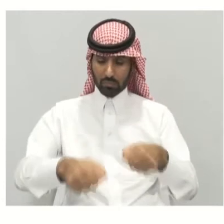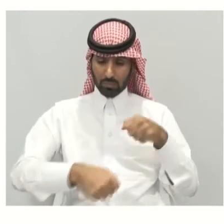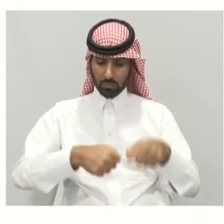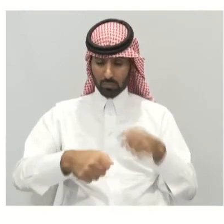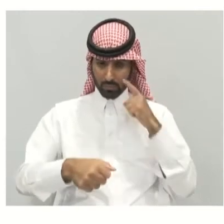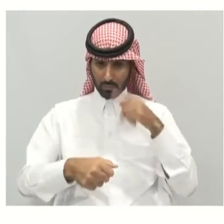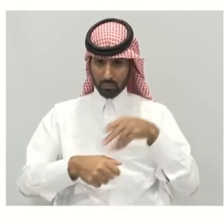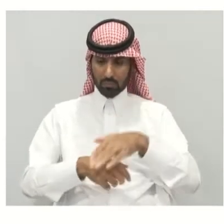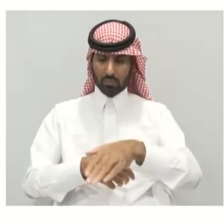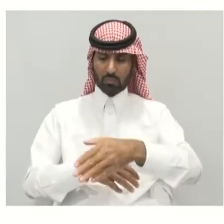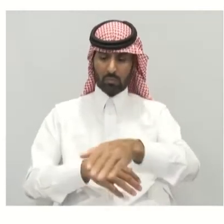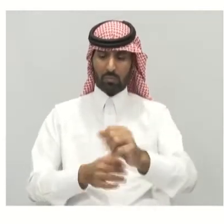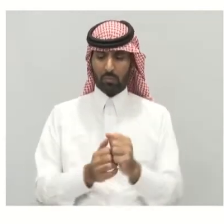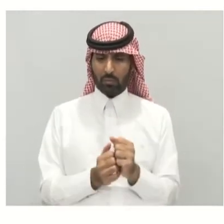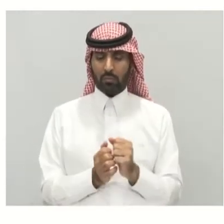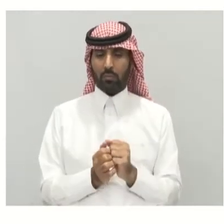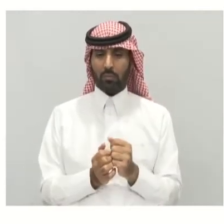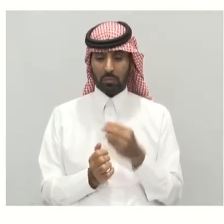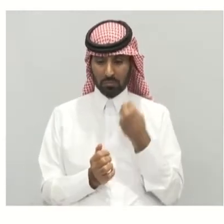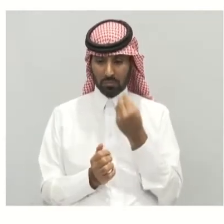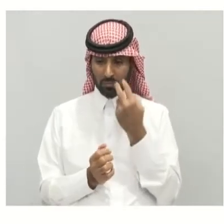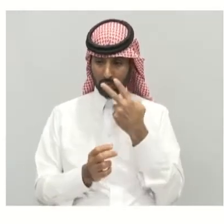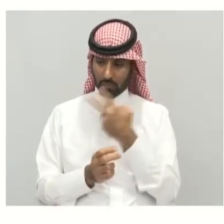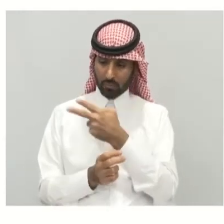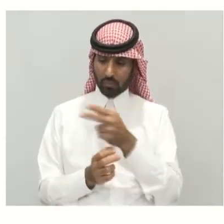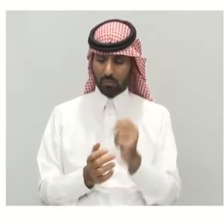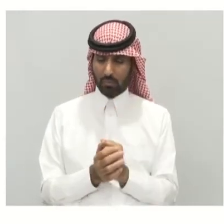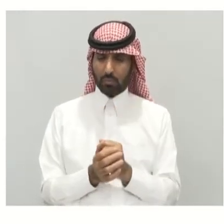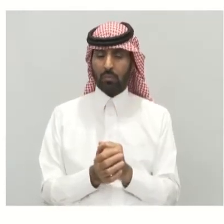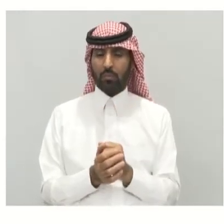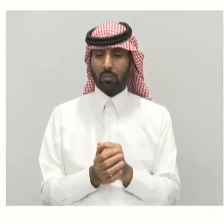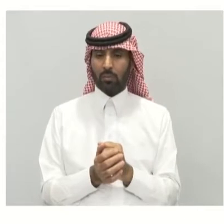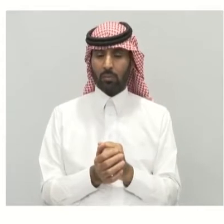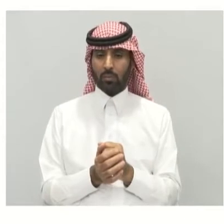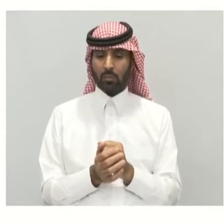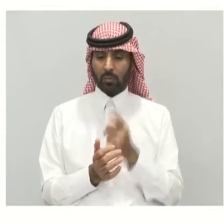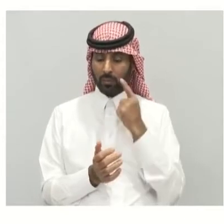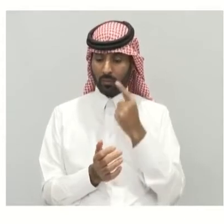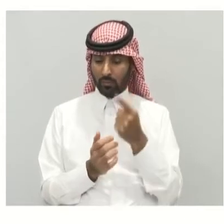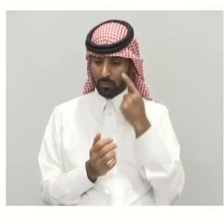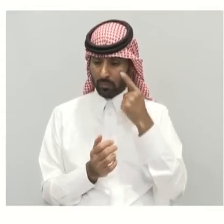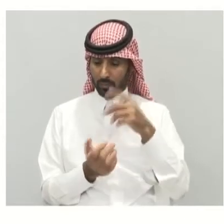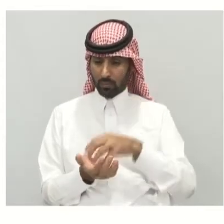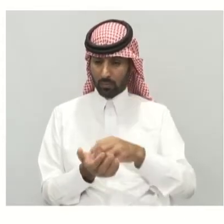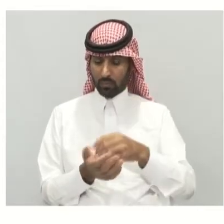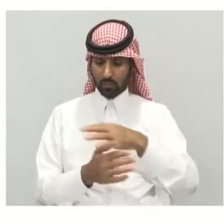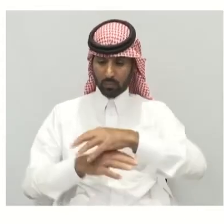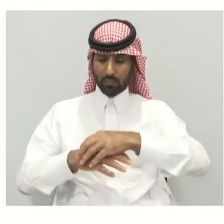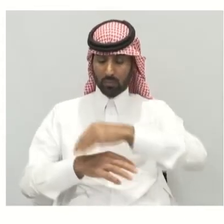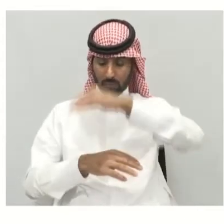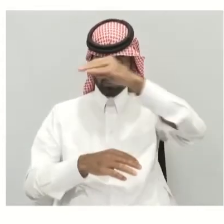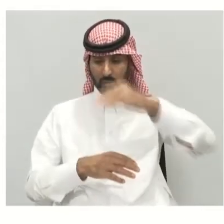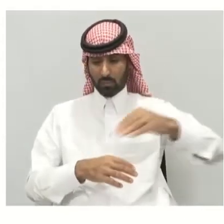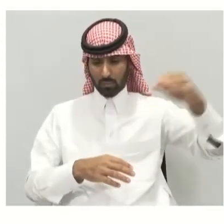rural landscapes and experiencing life in German villages. The trail takes you over the Alps and